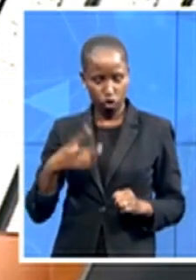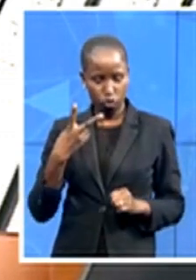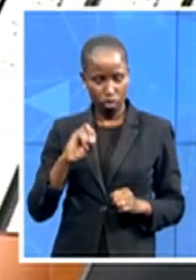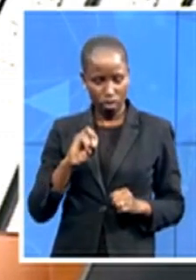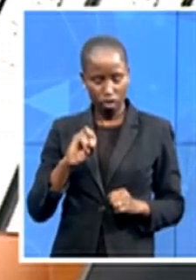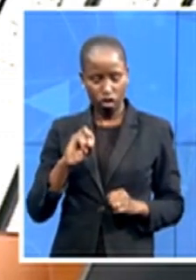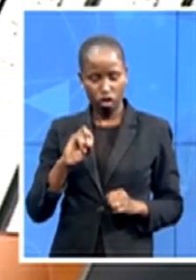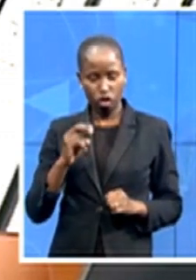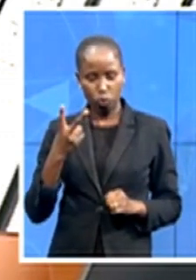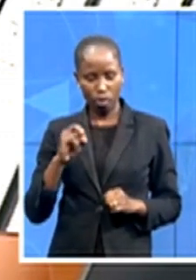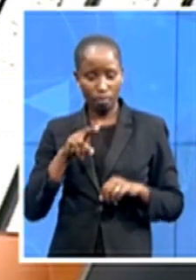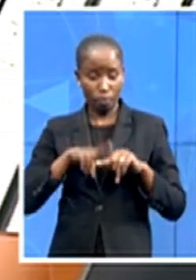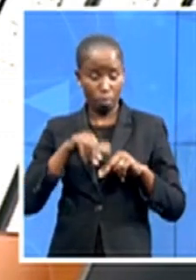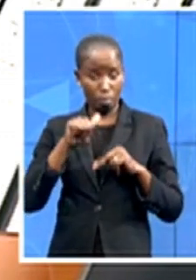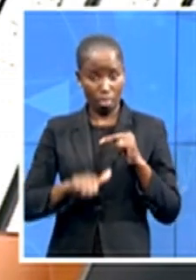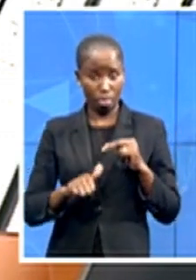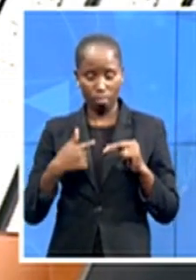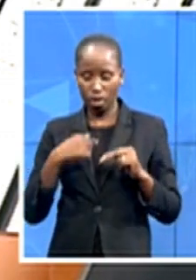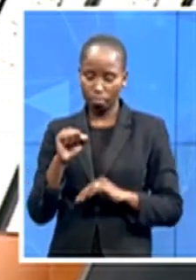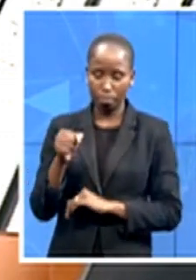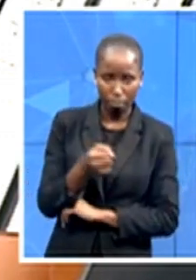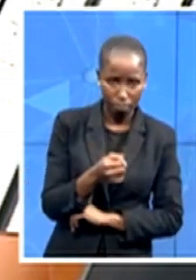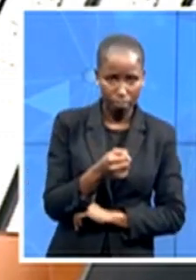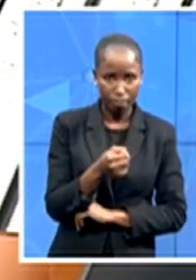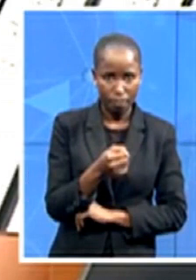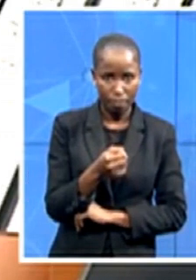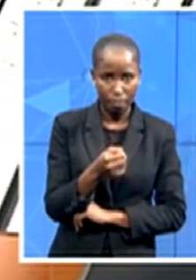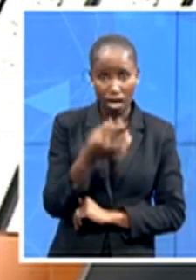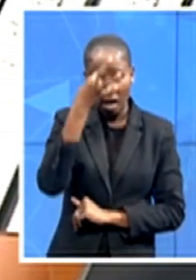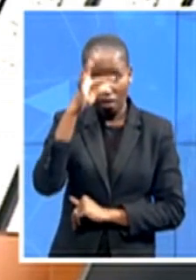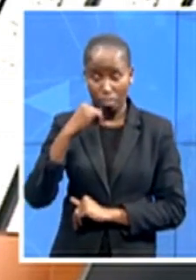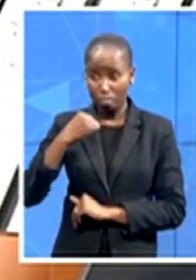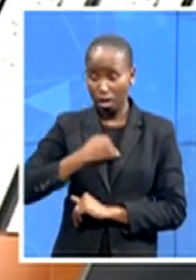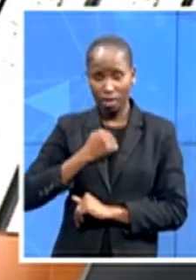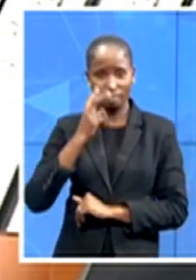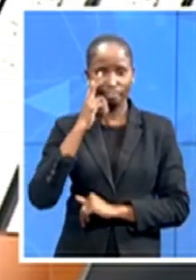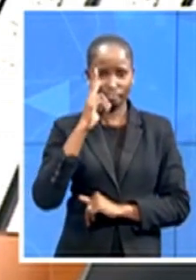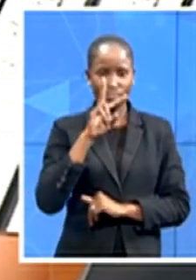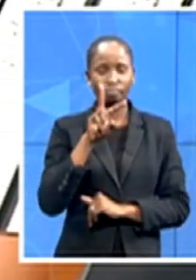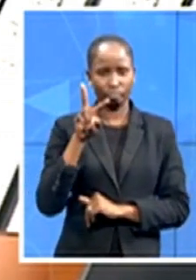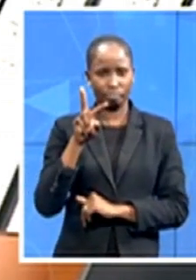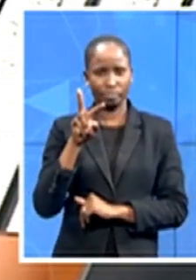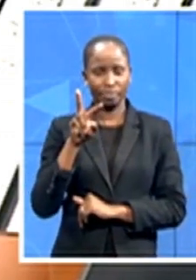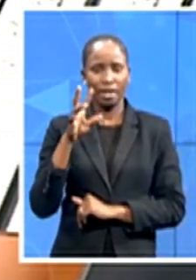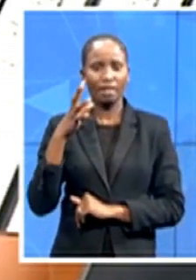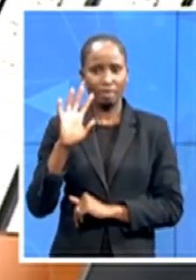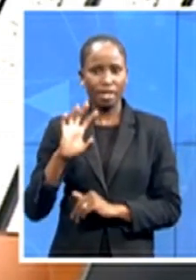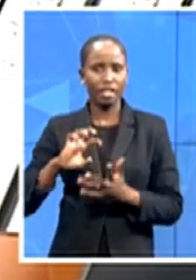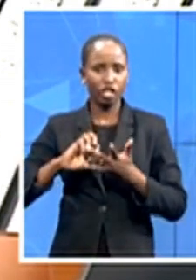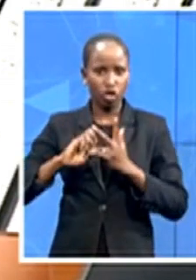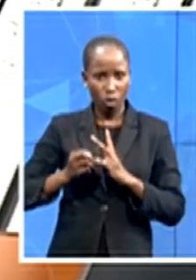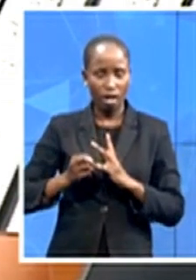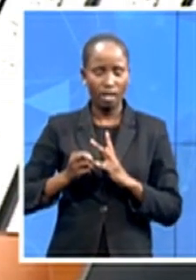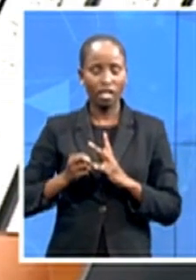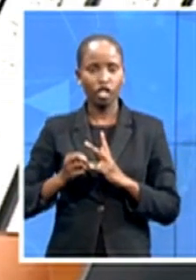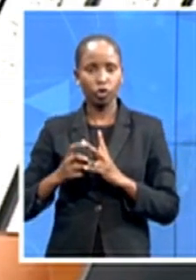lead has undertaken several measures to end state capture, to